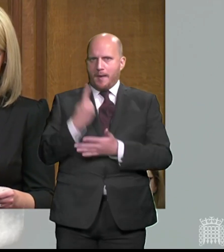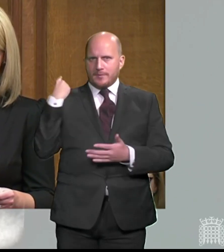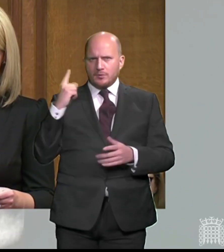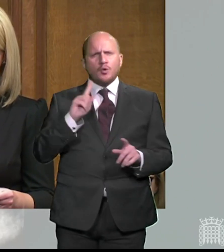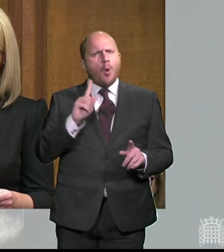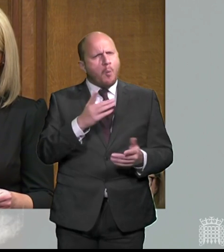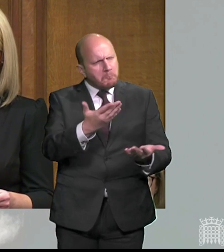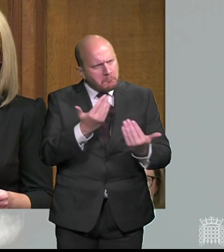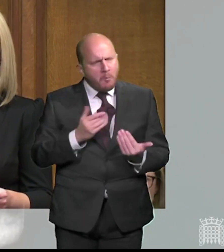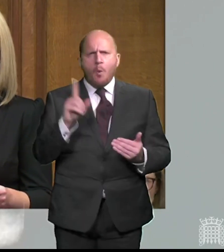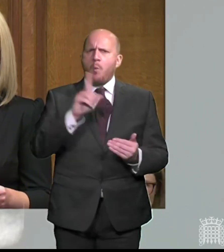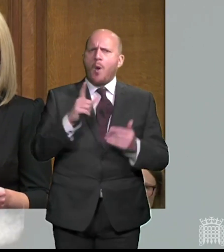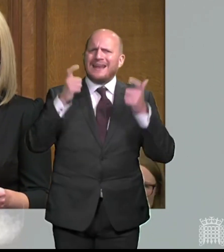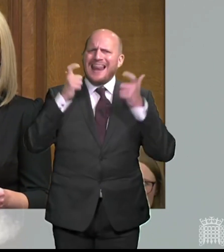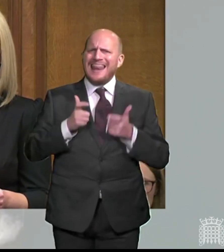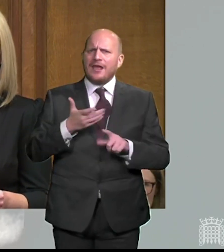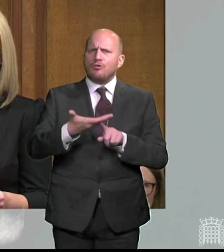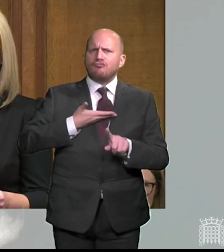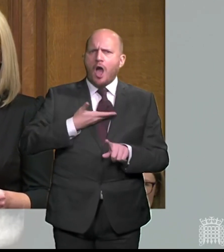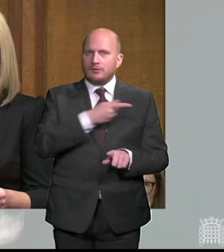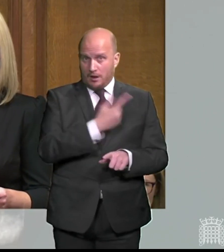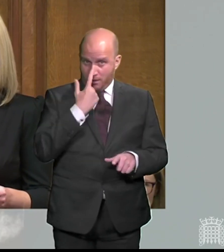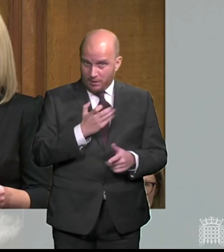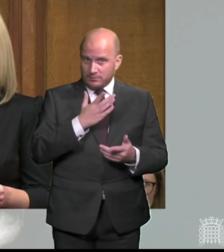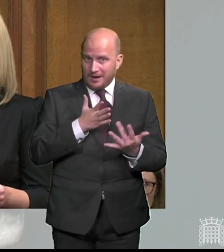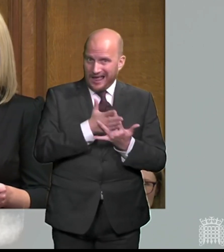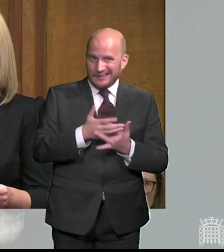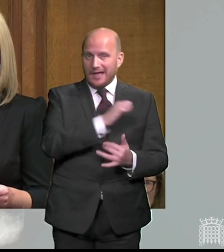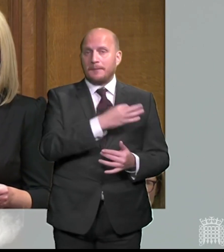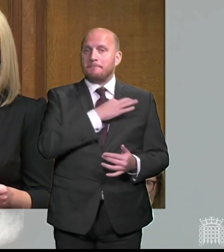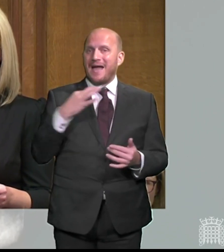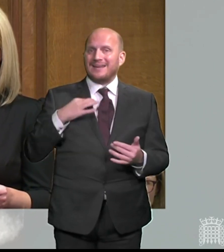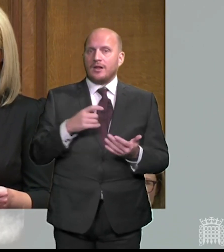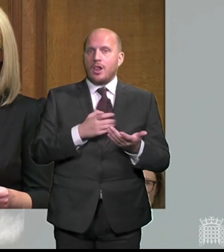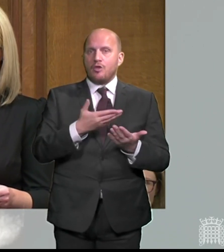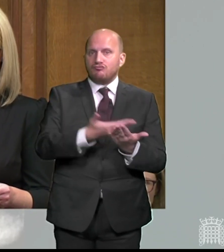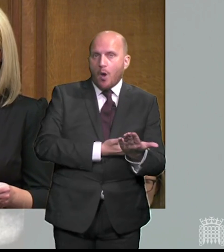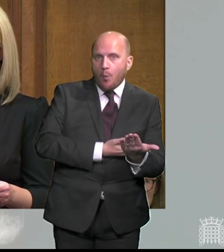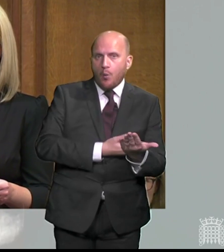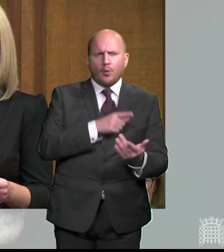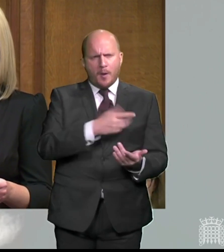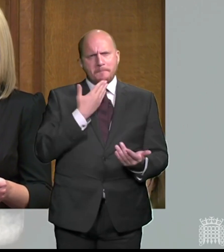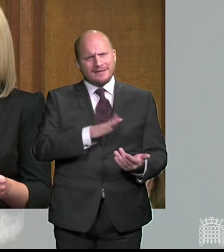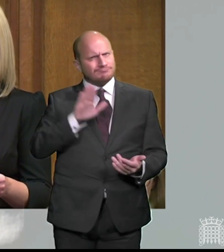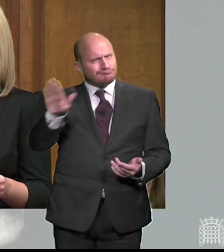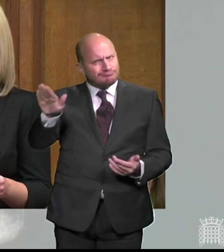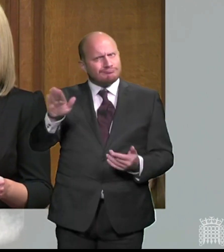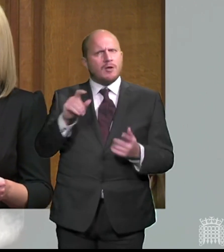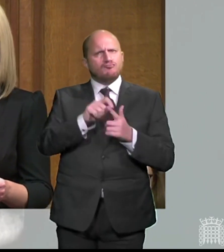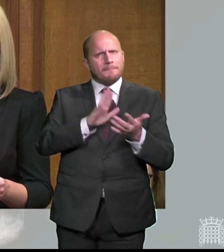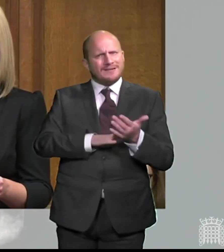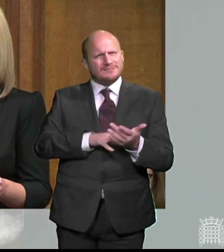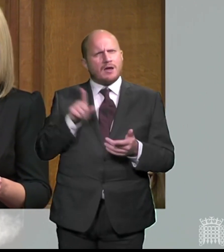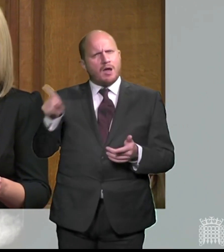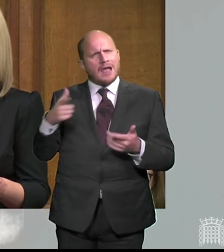I will thoroughly rebut and refute any of the claims that have been made. She hasn't, in fact, put a specific